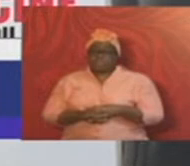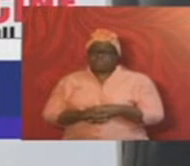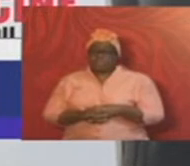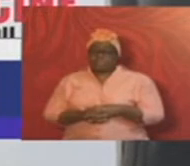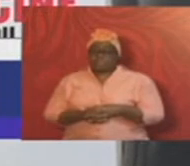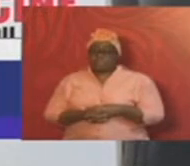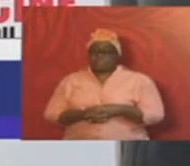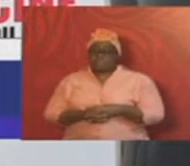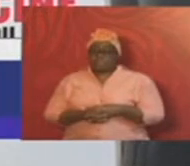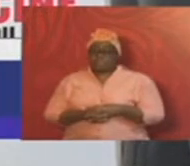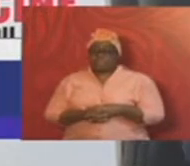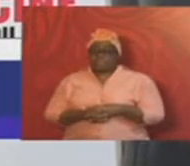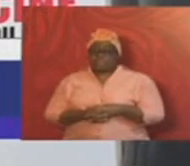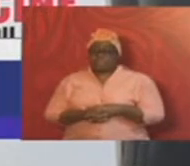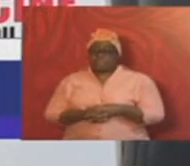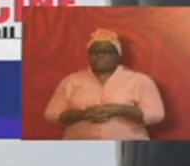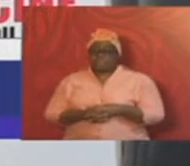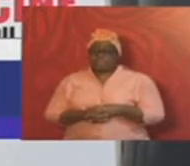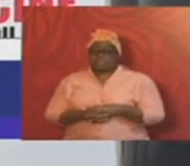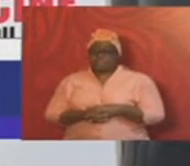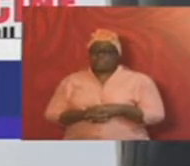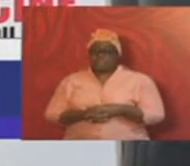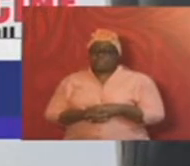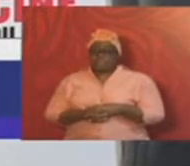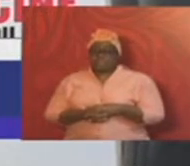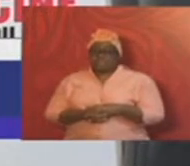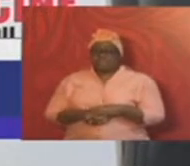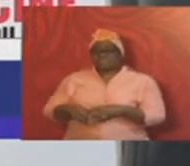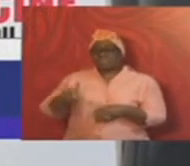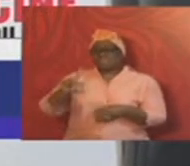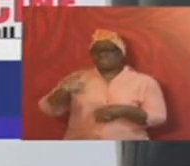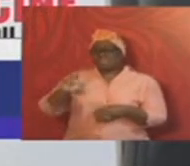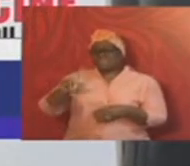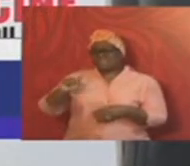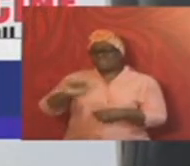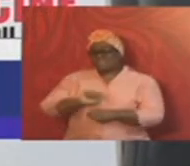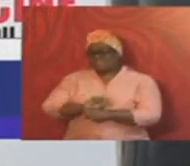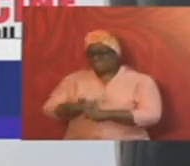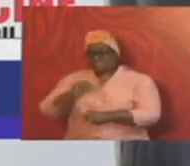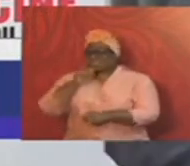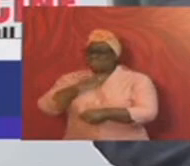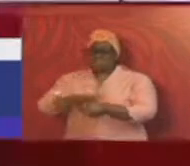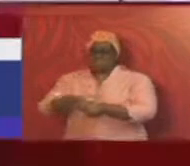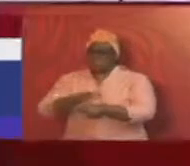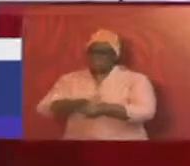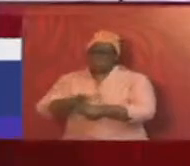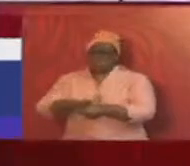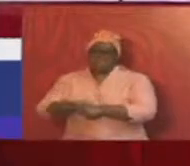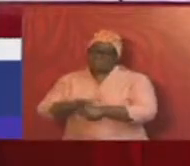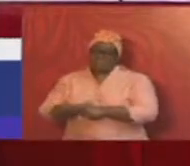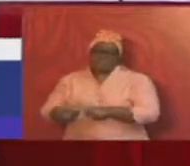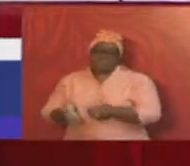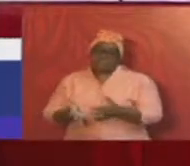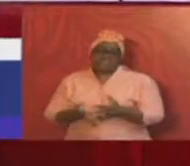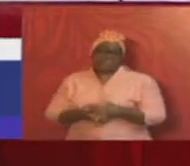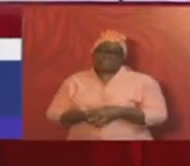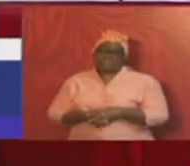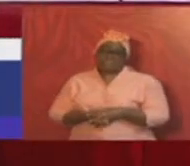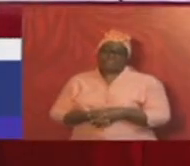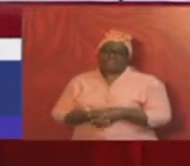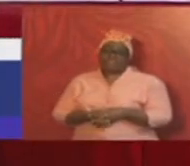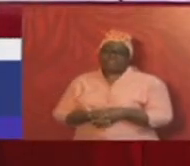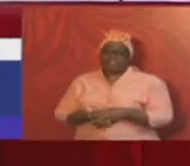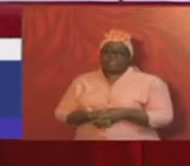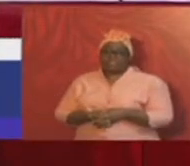Delta variant. So the data is a little bit sparse in that regard. Just to go back, Nadaline did ask about bars. Nadaline,